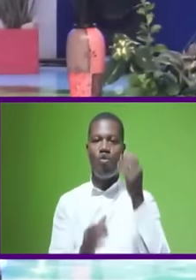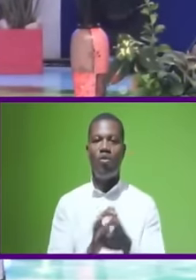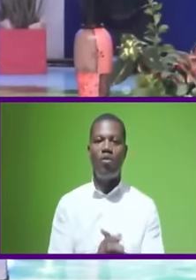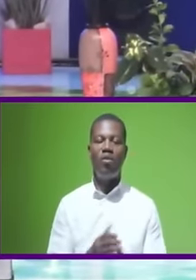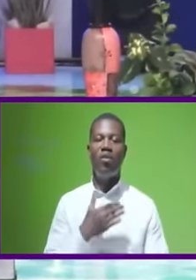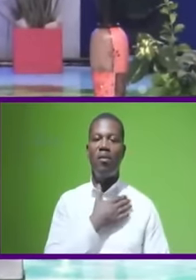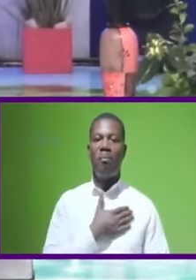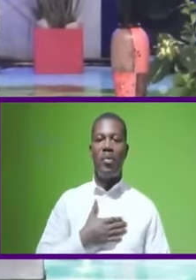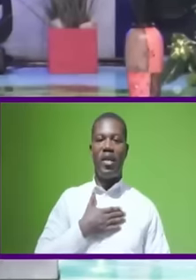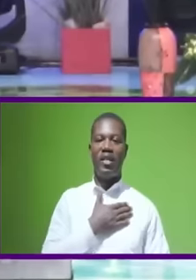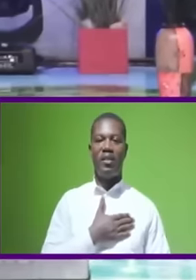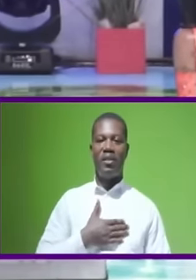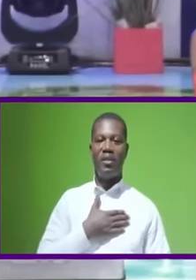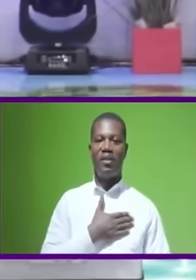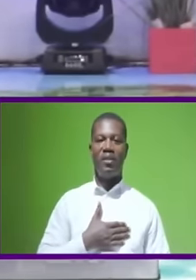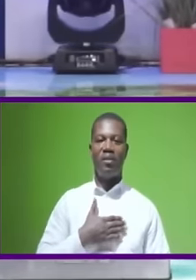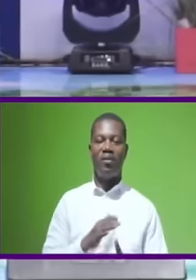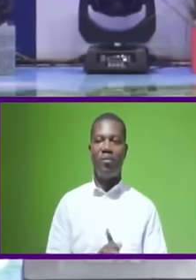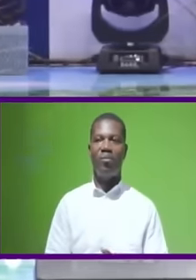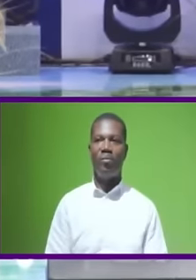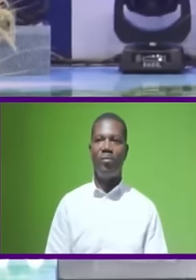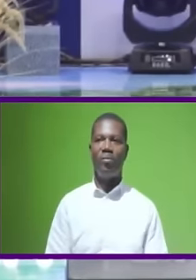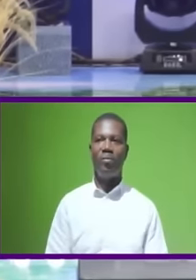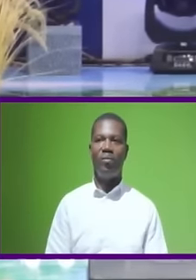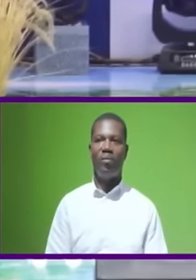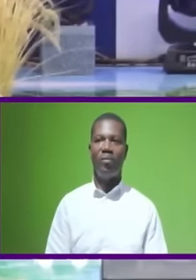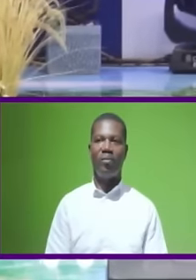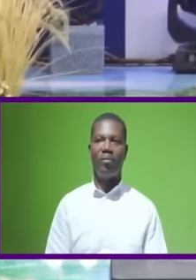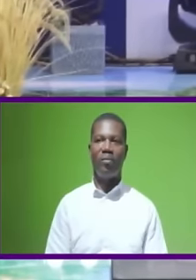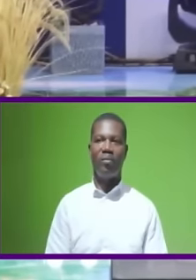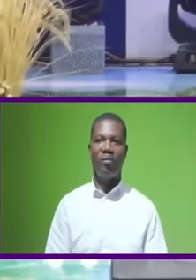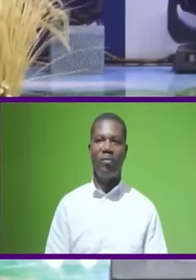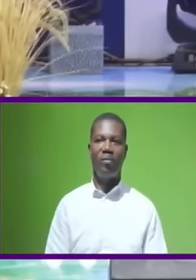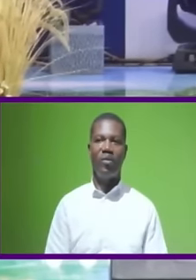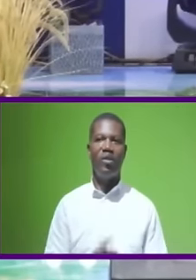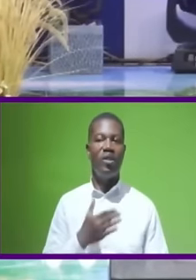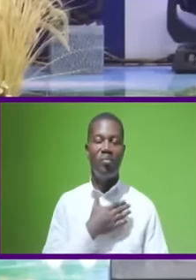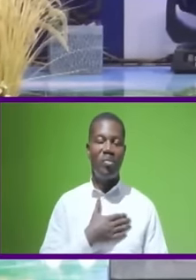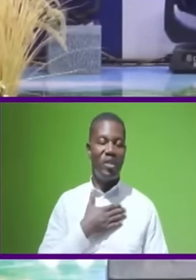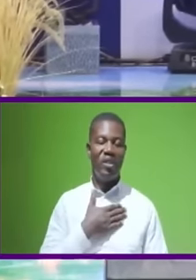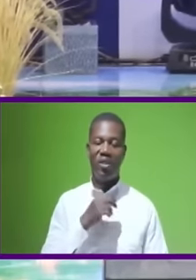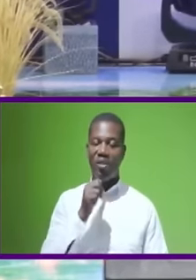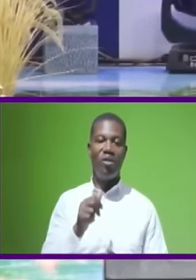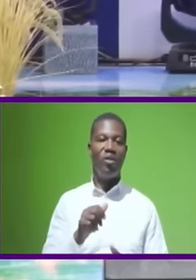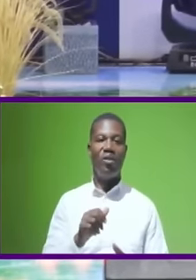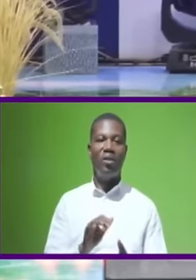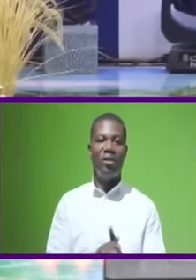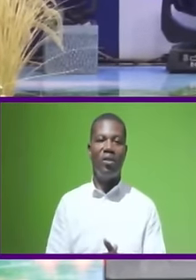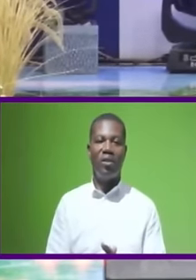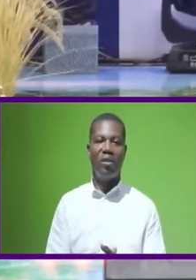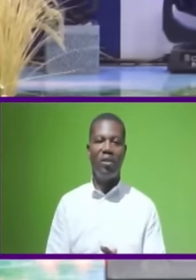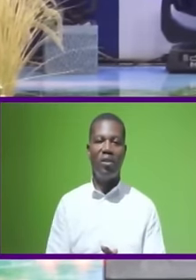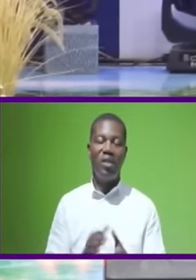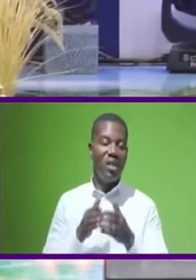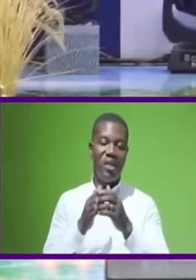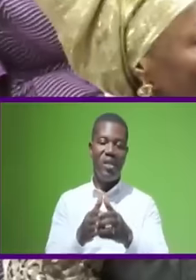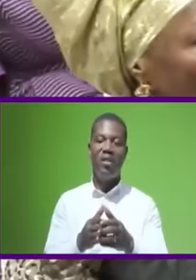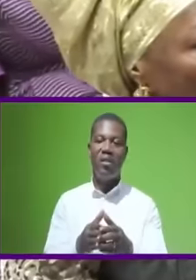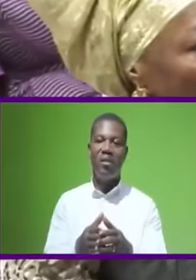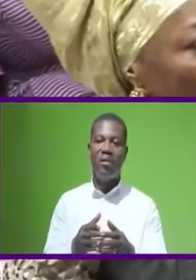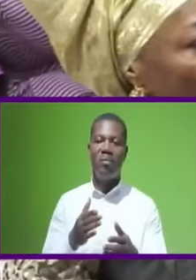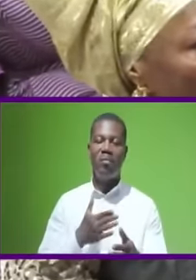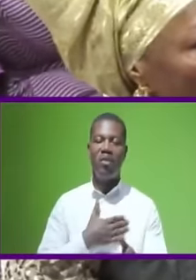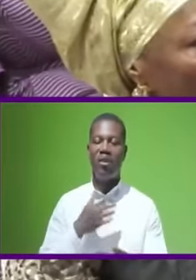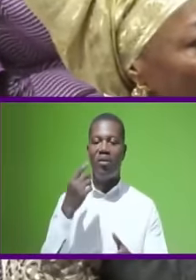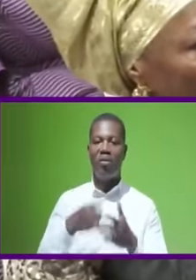pa mochao. Mamon misinterpret me. So please, some people